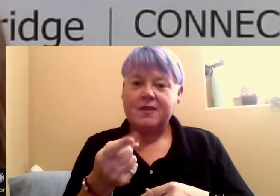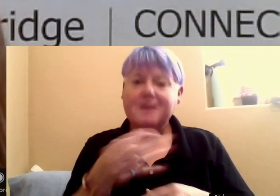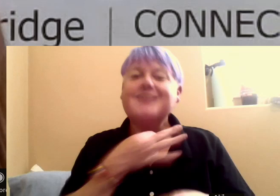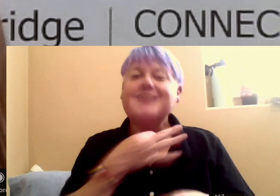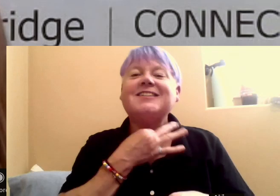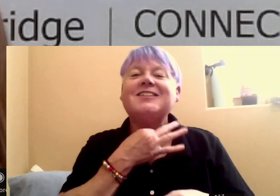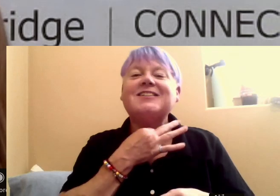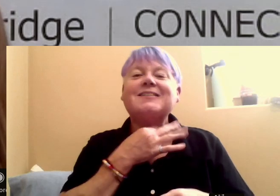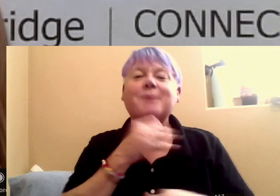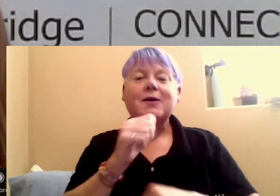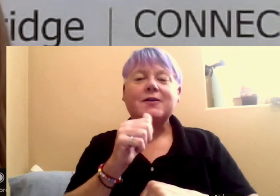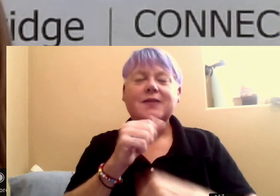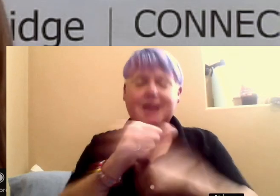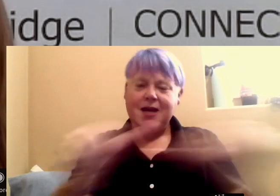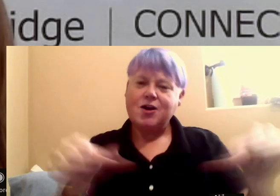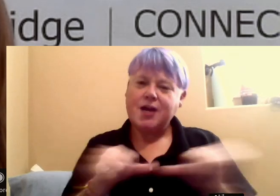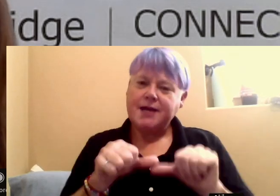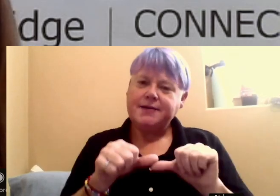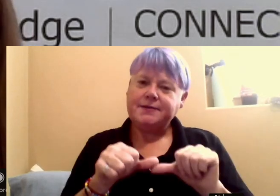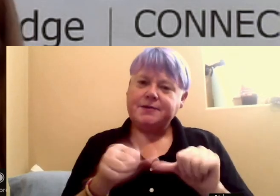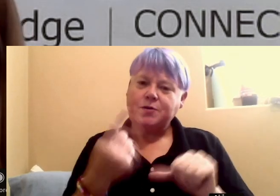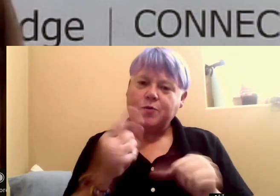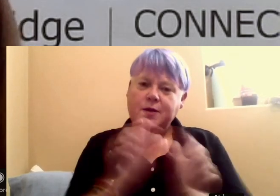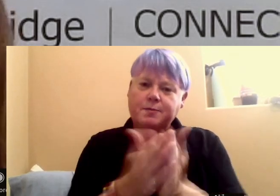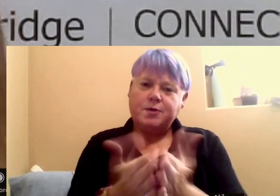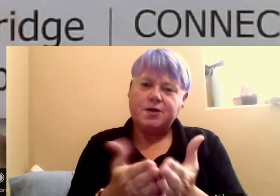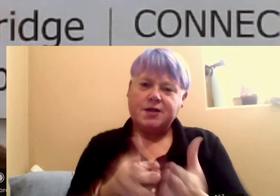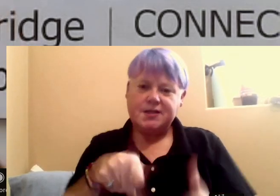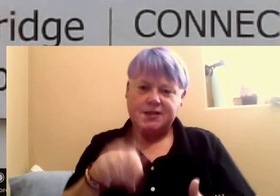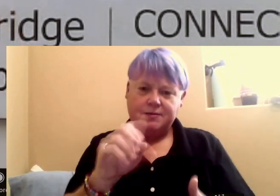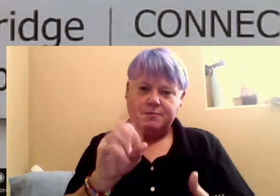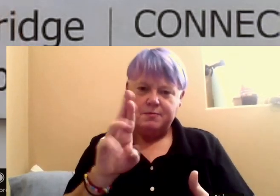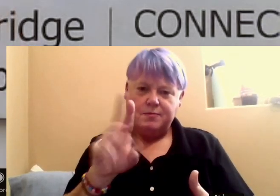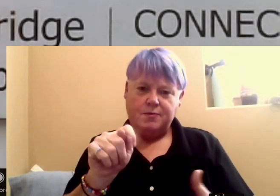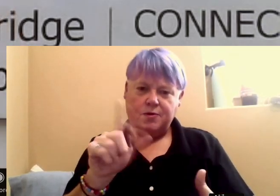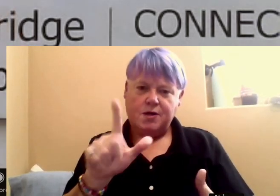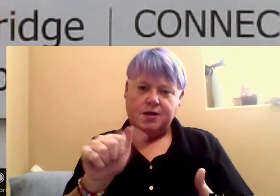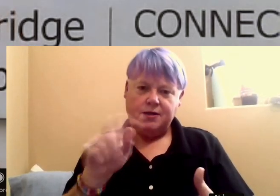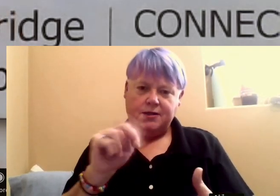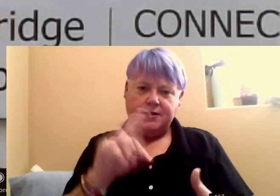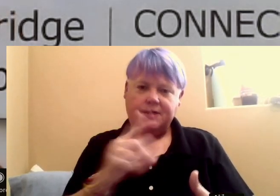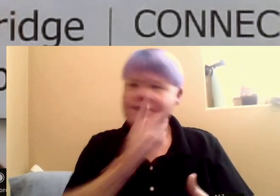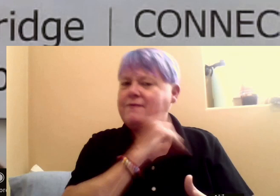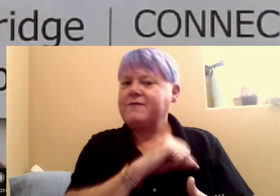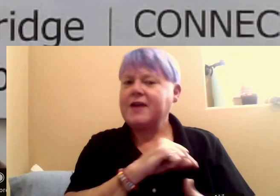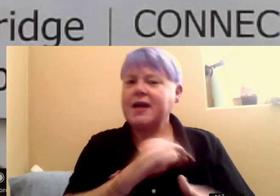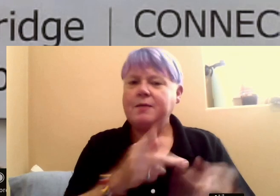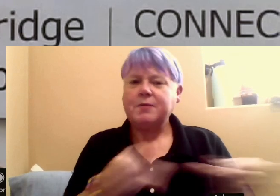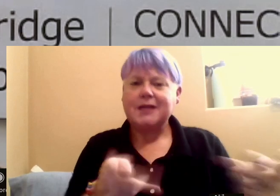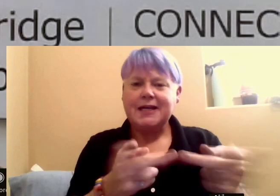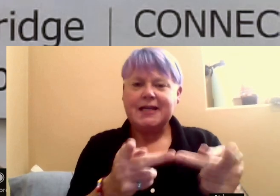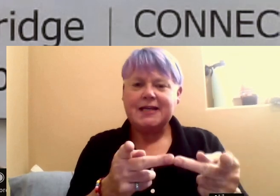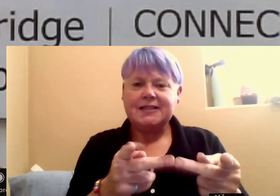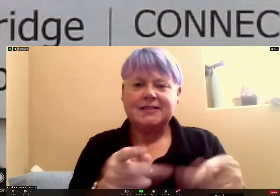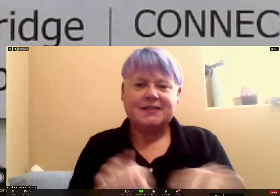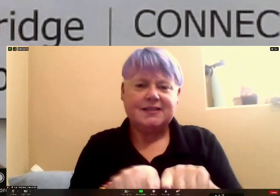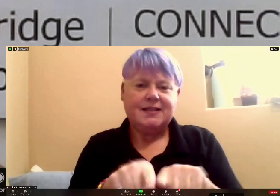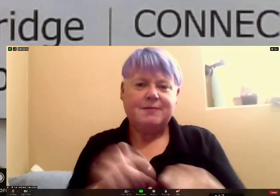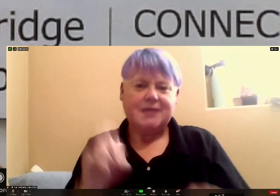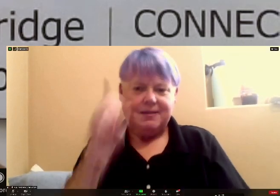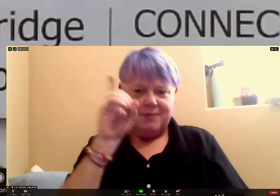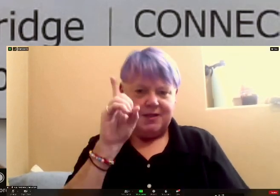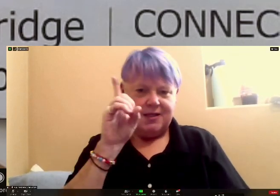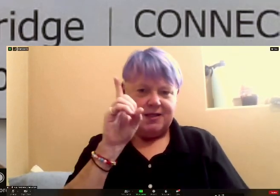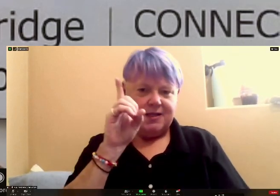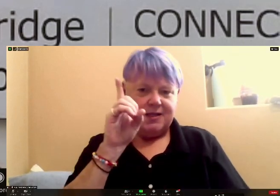location. One book is based in Portland, one in a fictional place that was described as similar to Edmonton, and I believe The Adventures